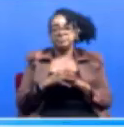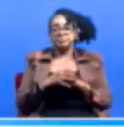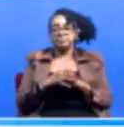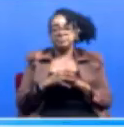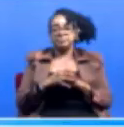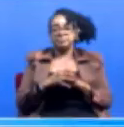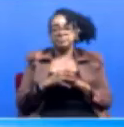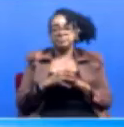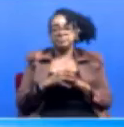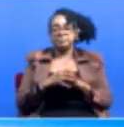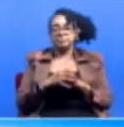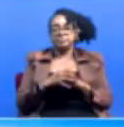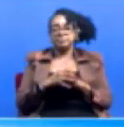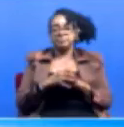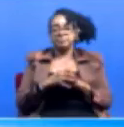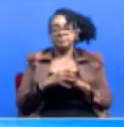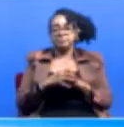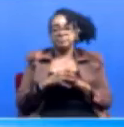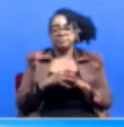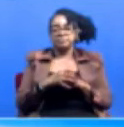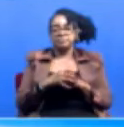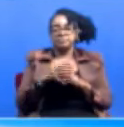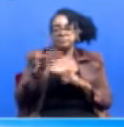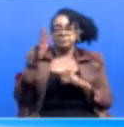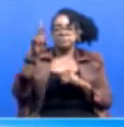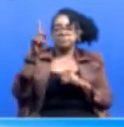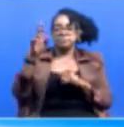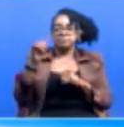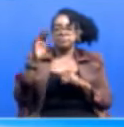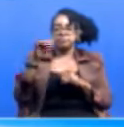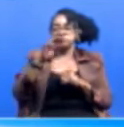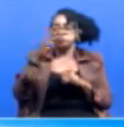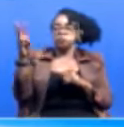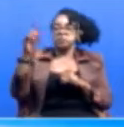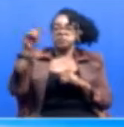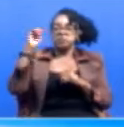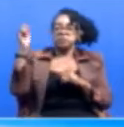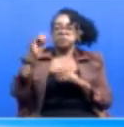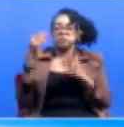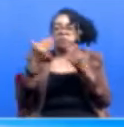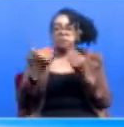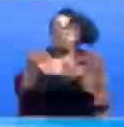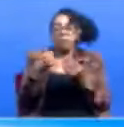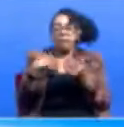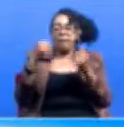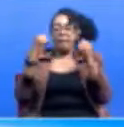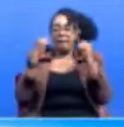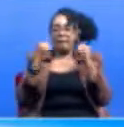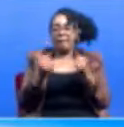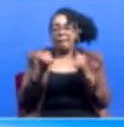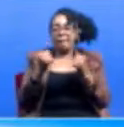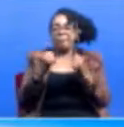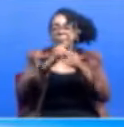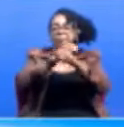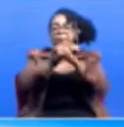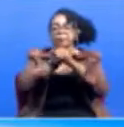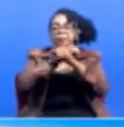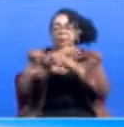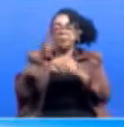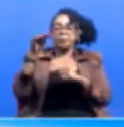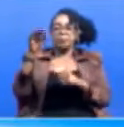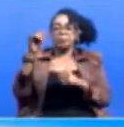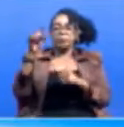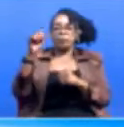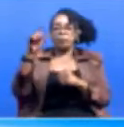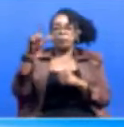Members of the ruling party, UDA, from Western Kenya have strongly defended the party secretary general, Cleophas Malala,